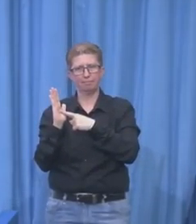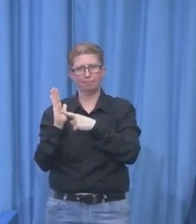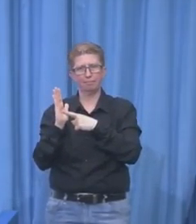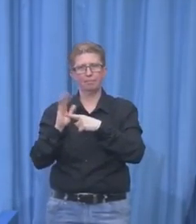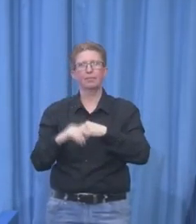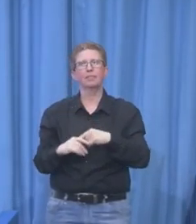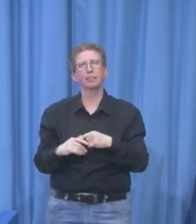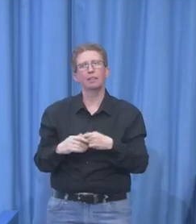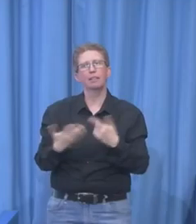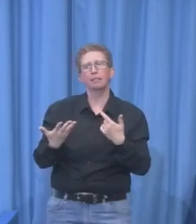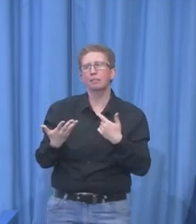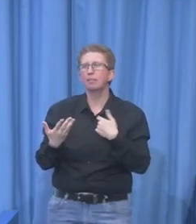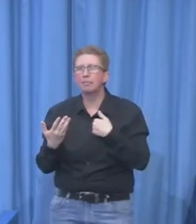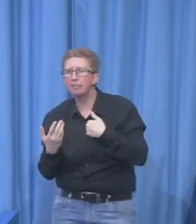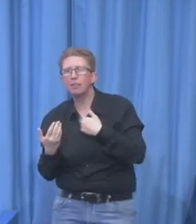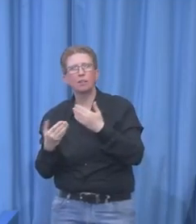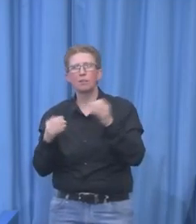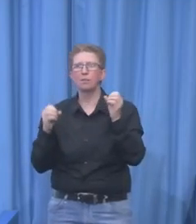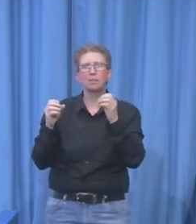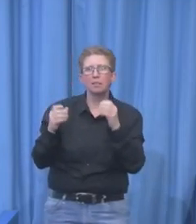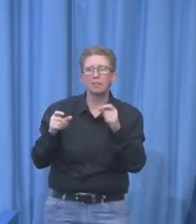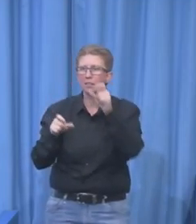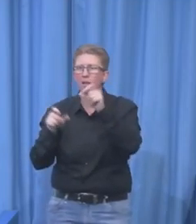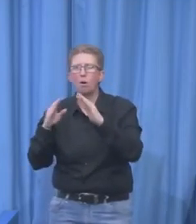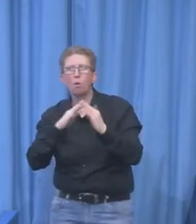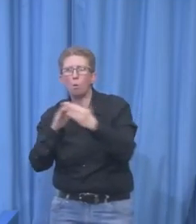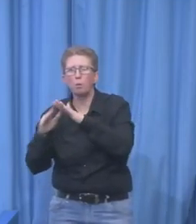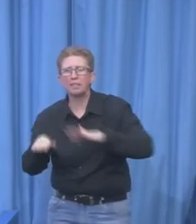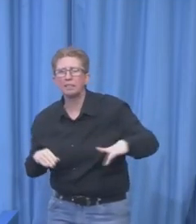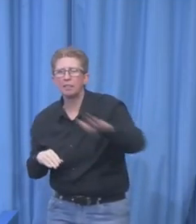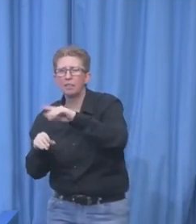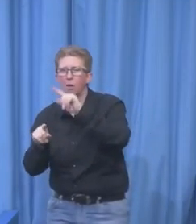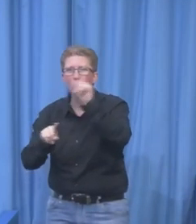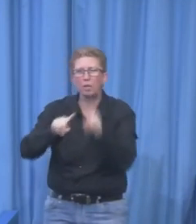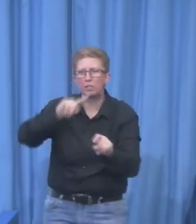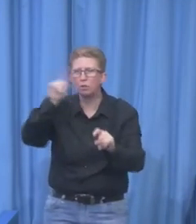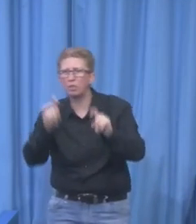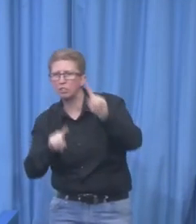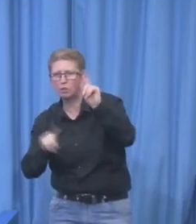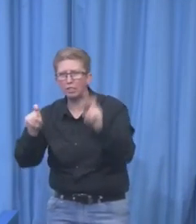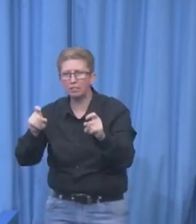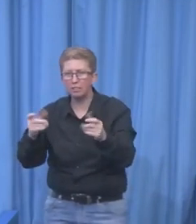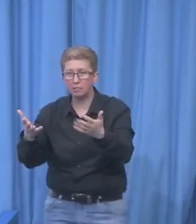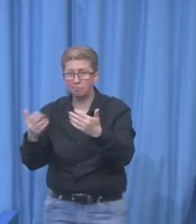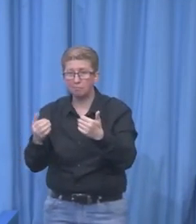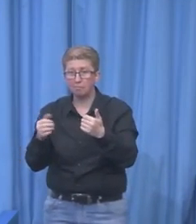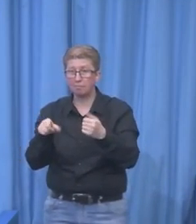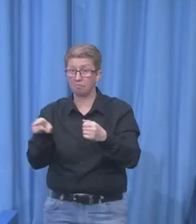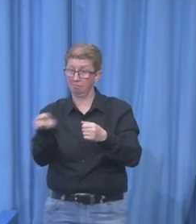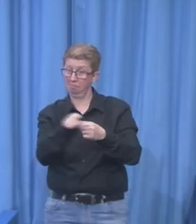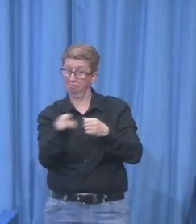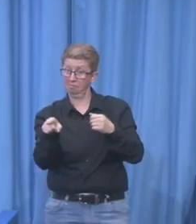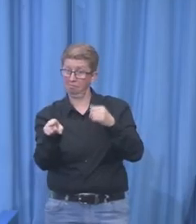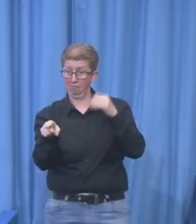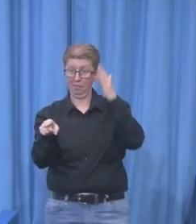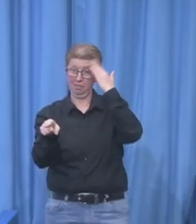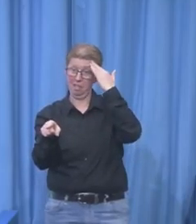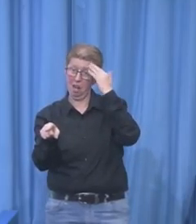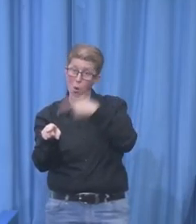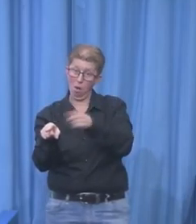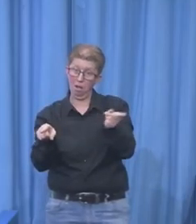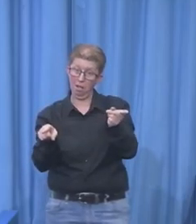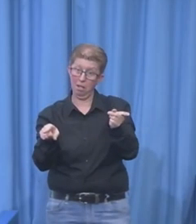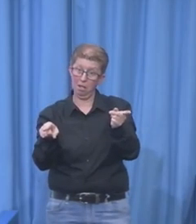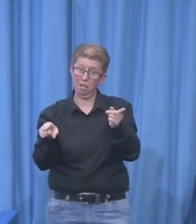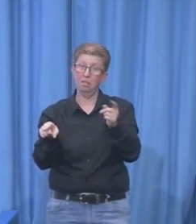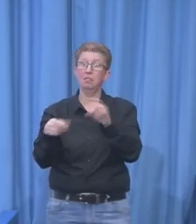players in that community who have anything to do with disability to actually work together.